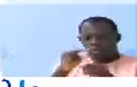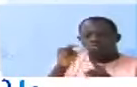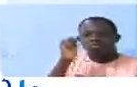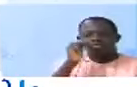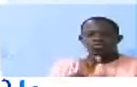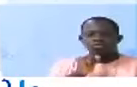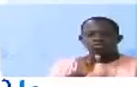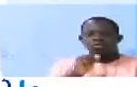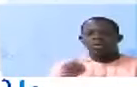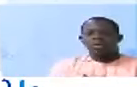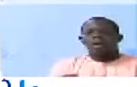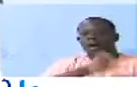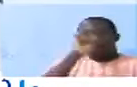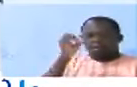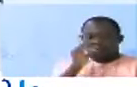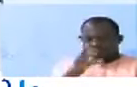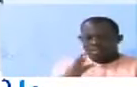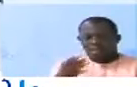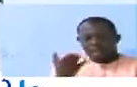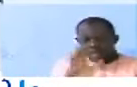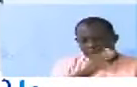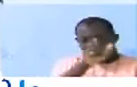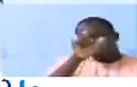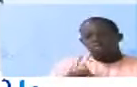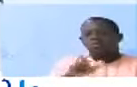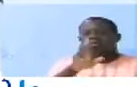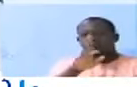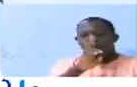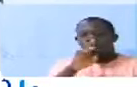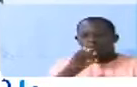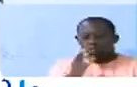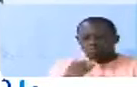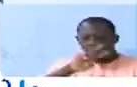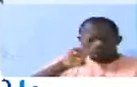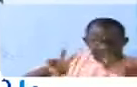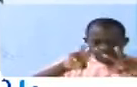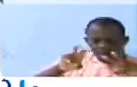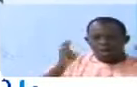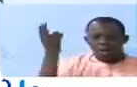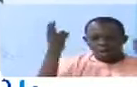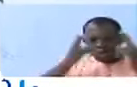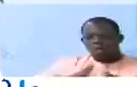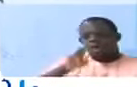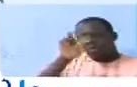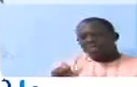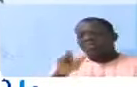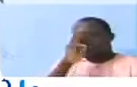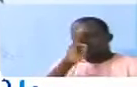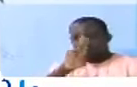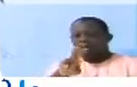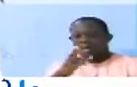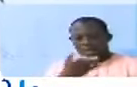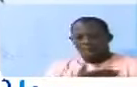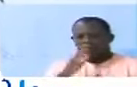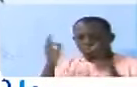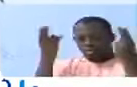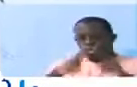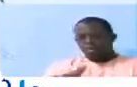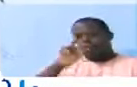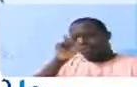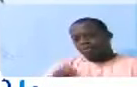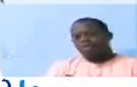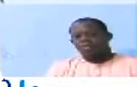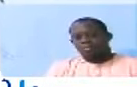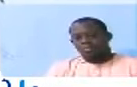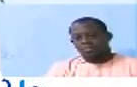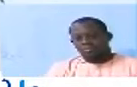a lawyer ni no. They said any one of us should, if you can get a lawyer, try and get a lawyer for yourself. The ko ente lawyer sorono la ente ta